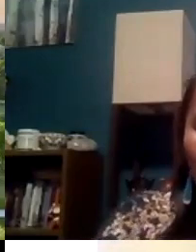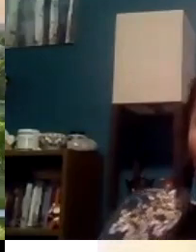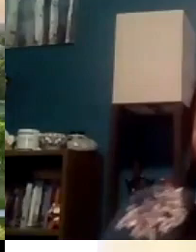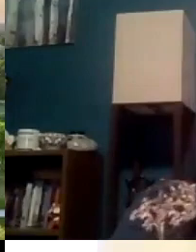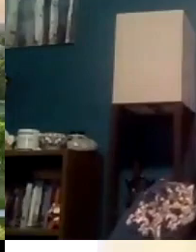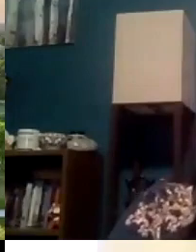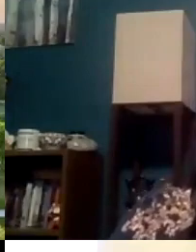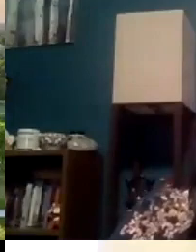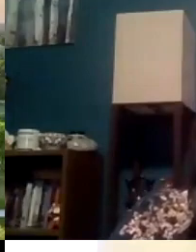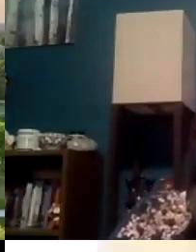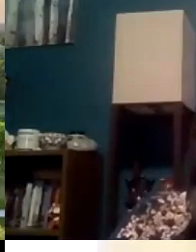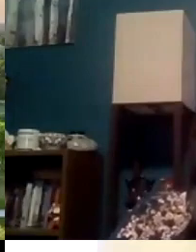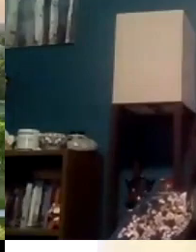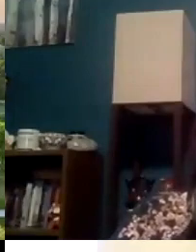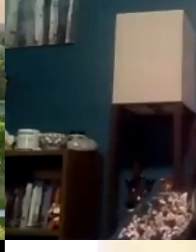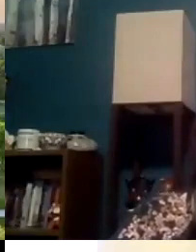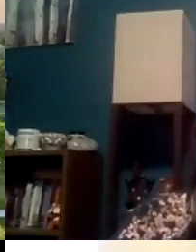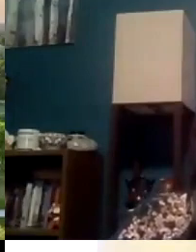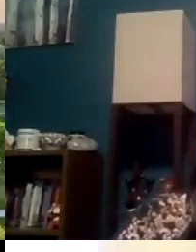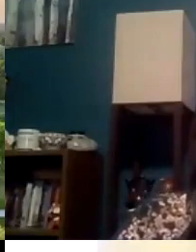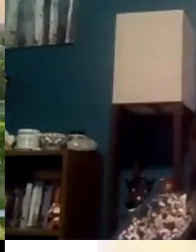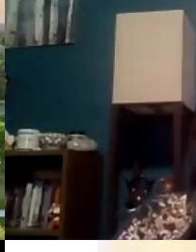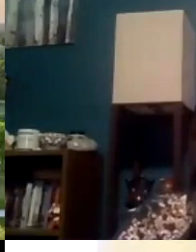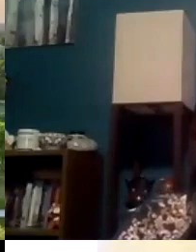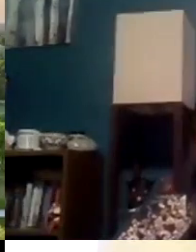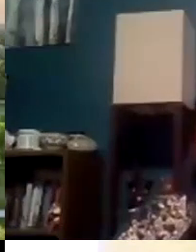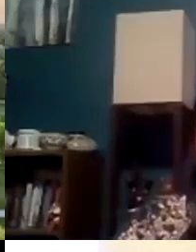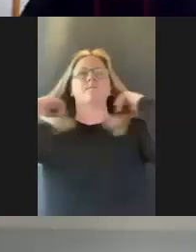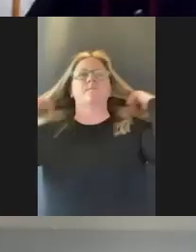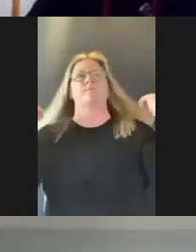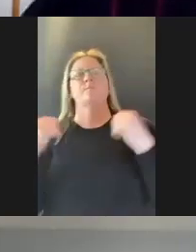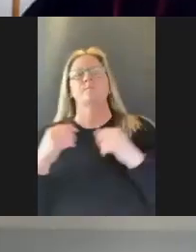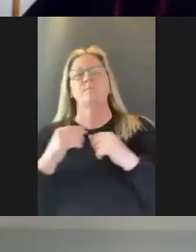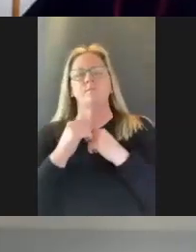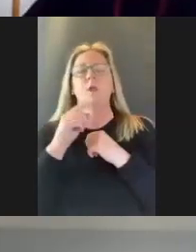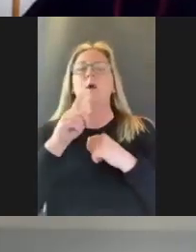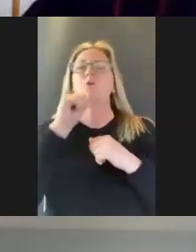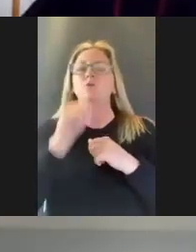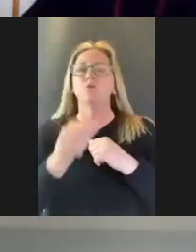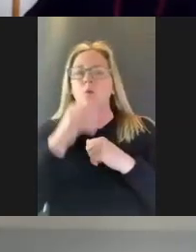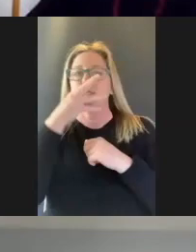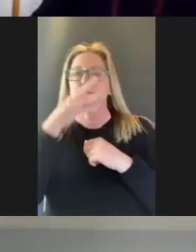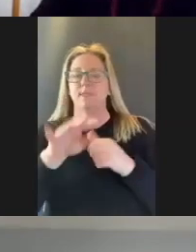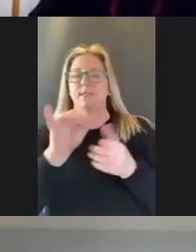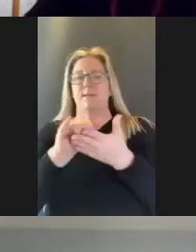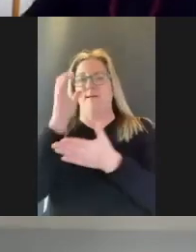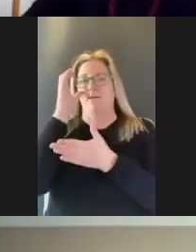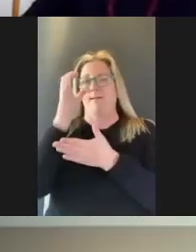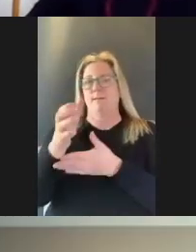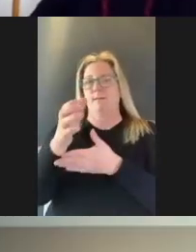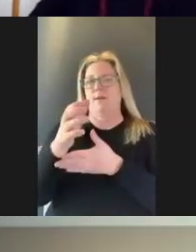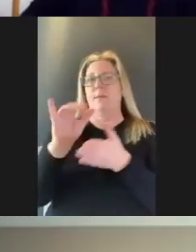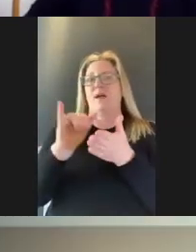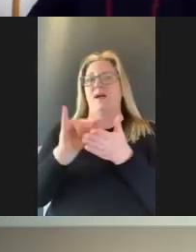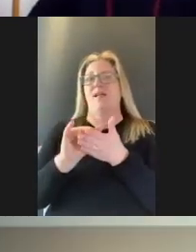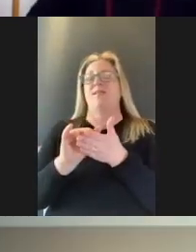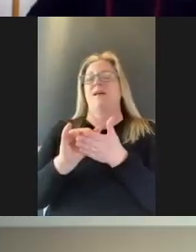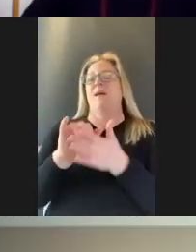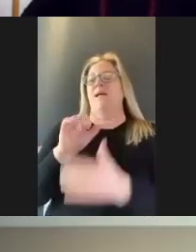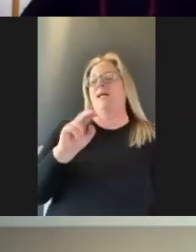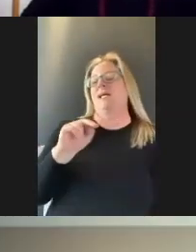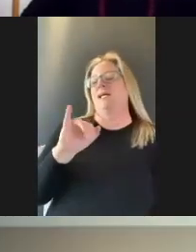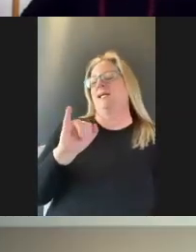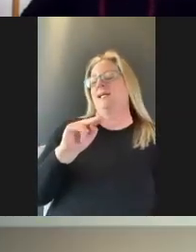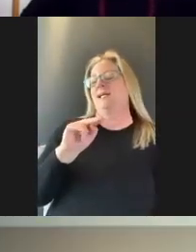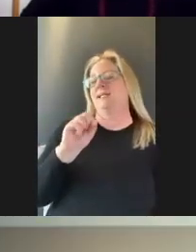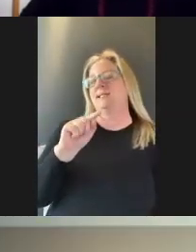it's important for us to not dismiss the concept of institutional racism.